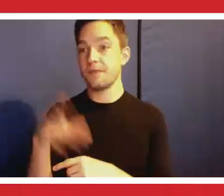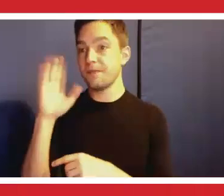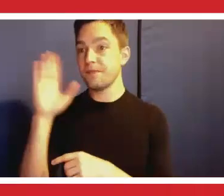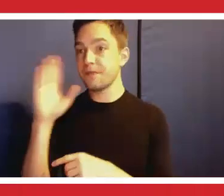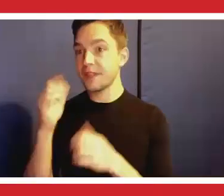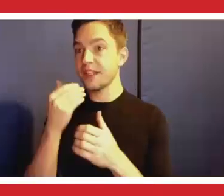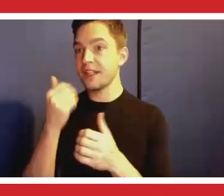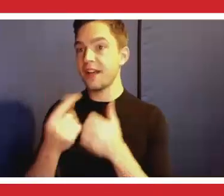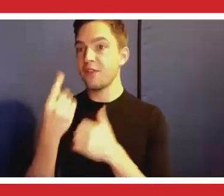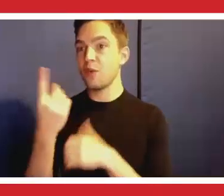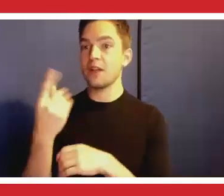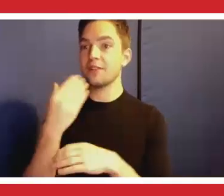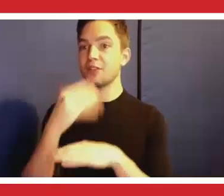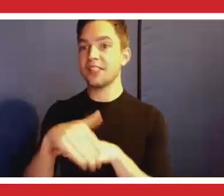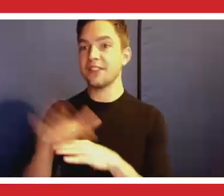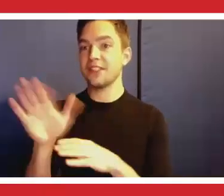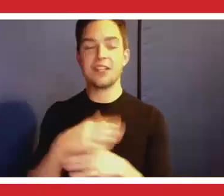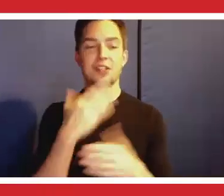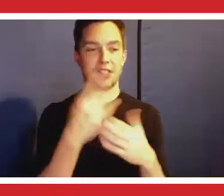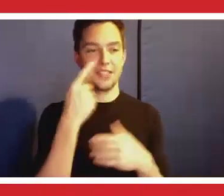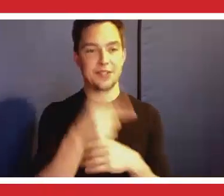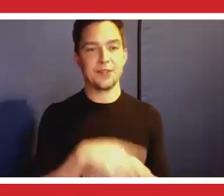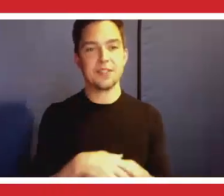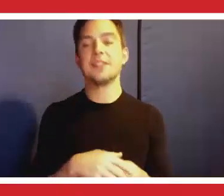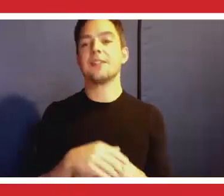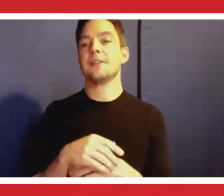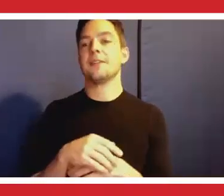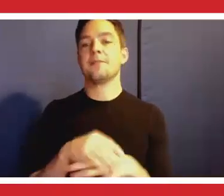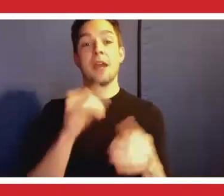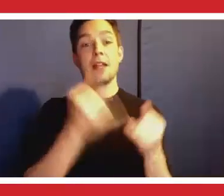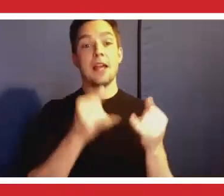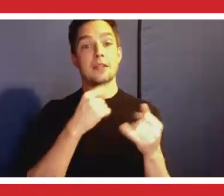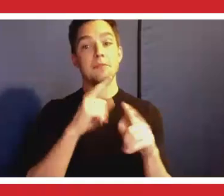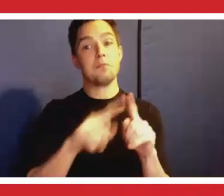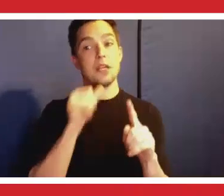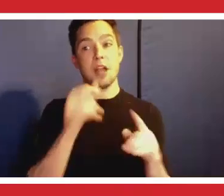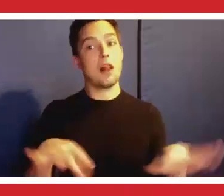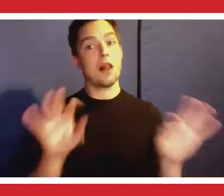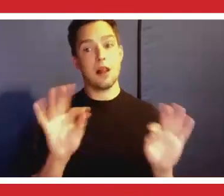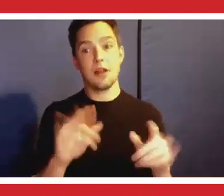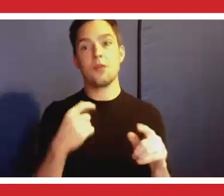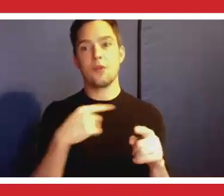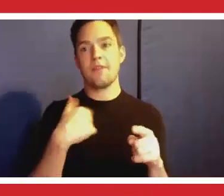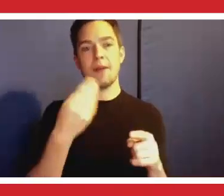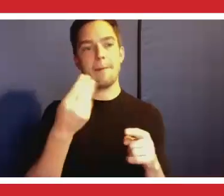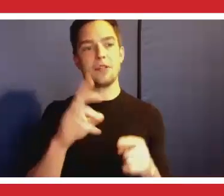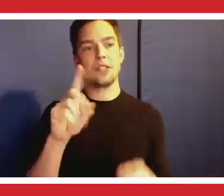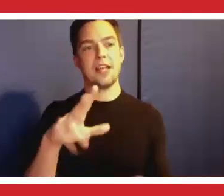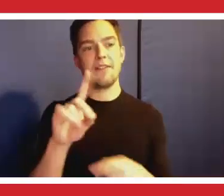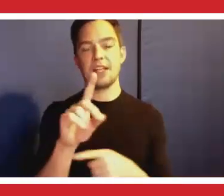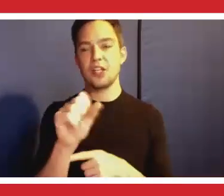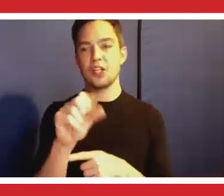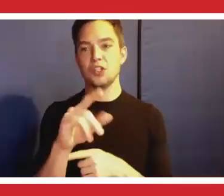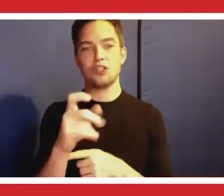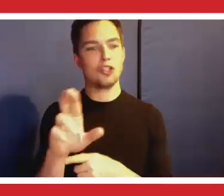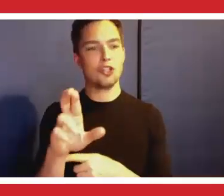evening. Good to see you. And last but very not least, we have Mr. David Suter. He is the Managing